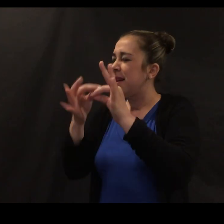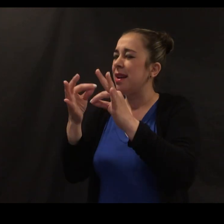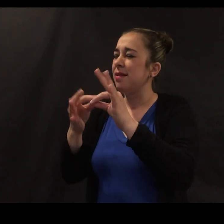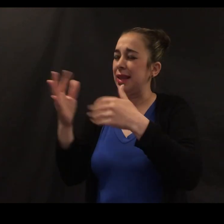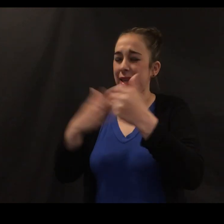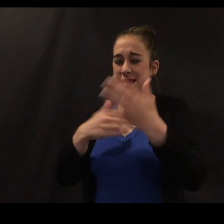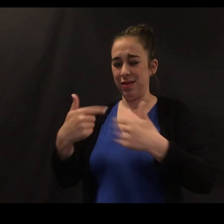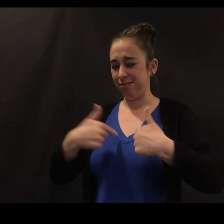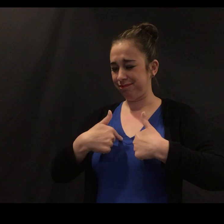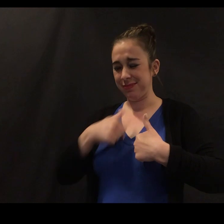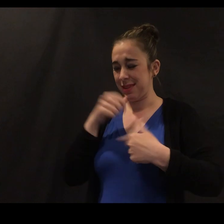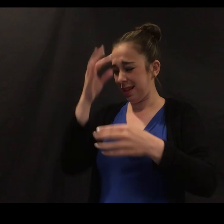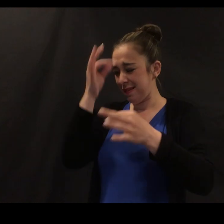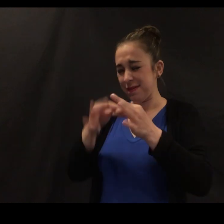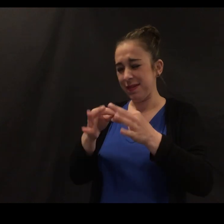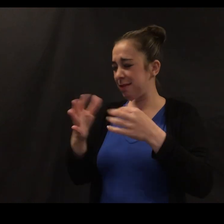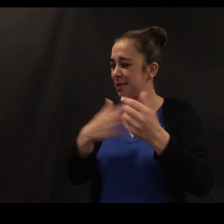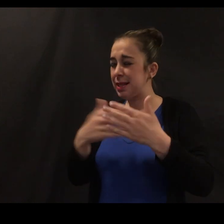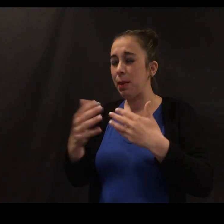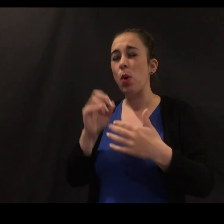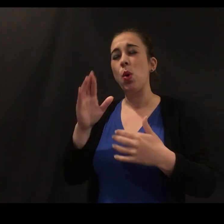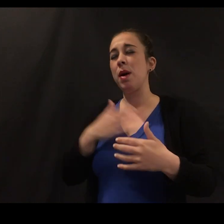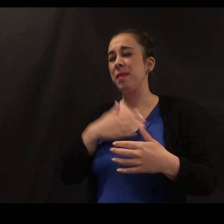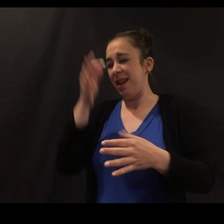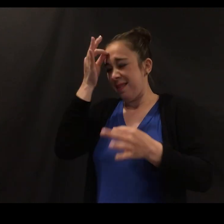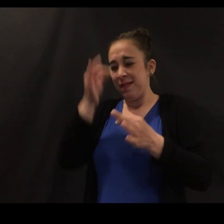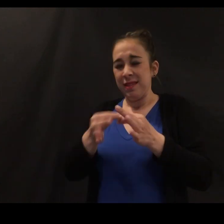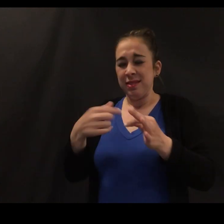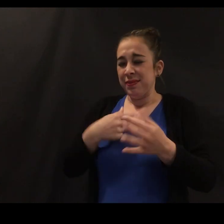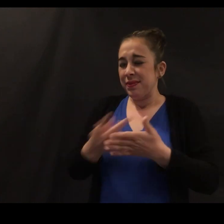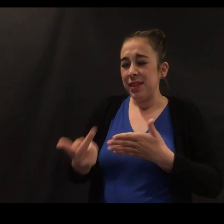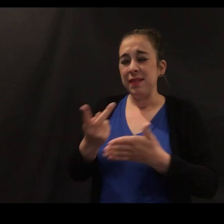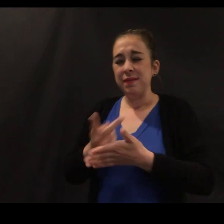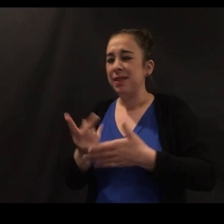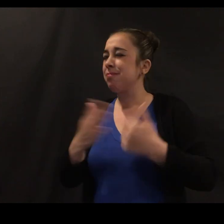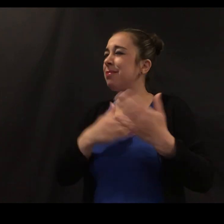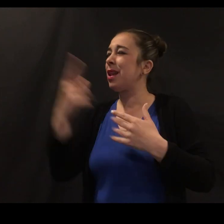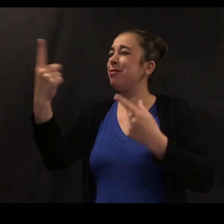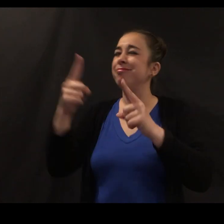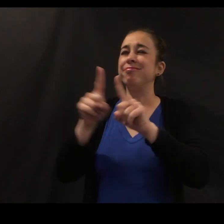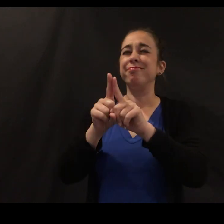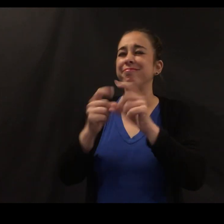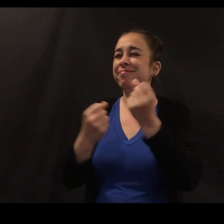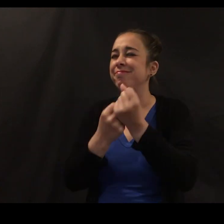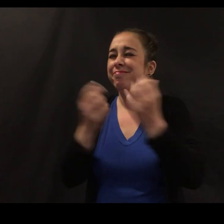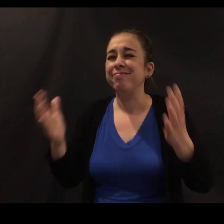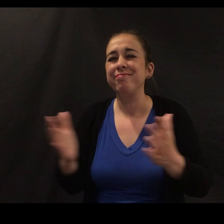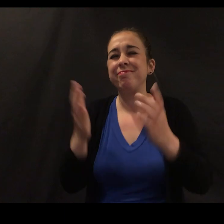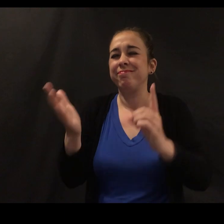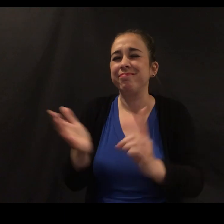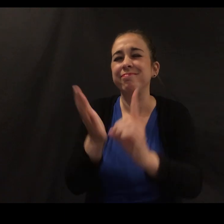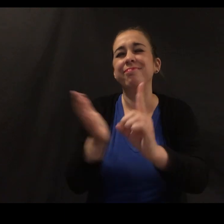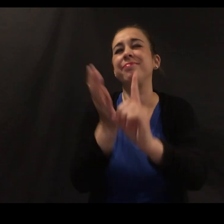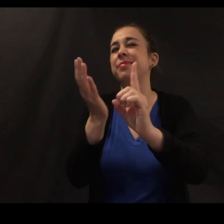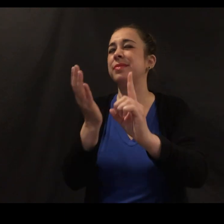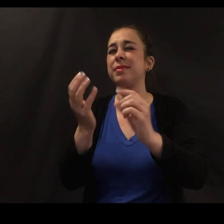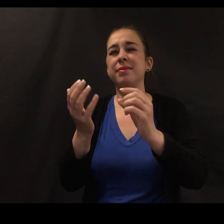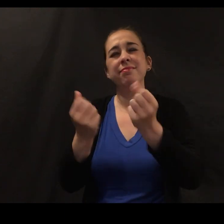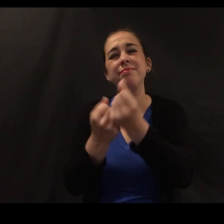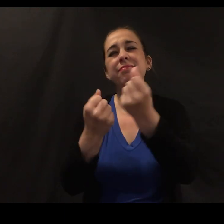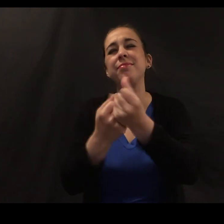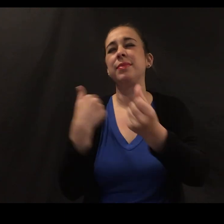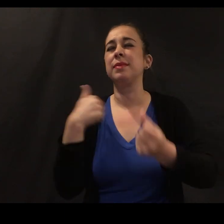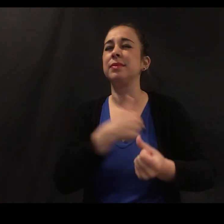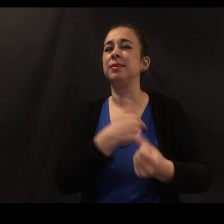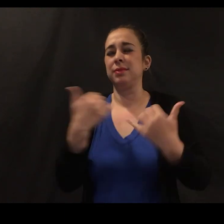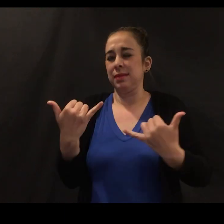not faithful, even when our faith fails us at times, you're still there for us. You're holding us up. You're carrying us through. We want to just take a moment